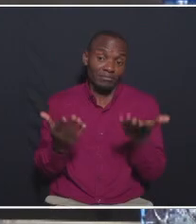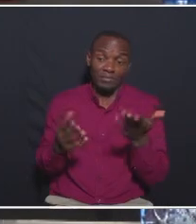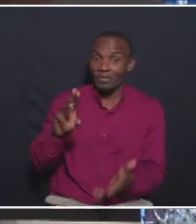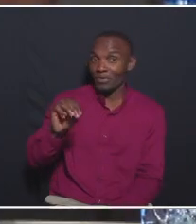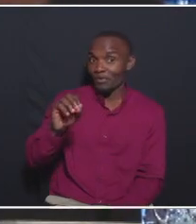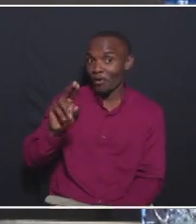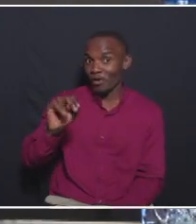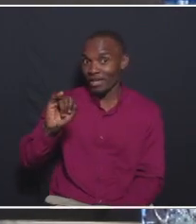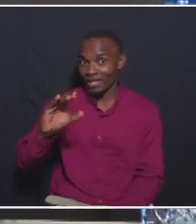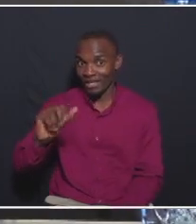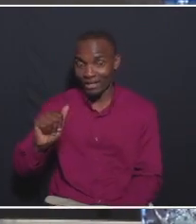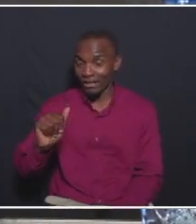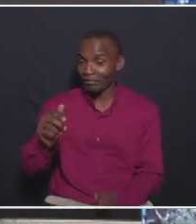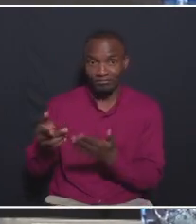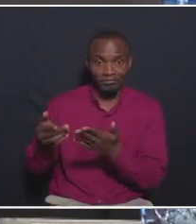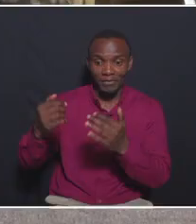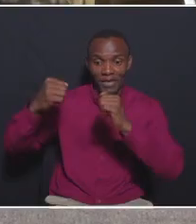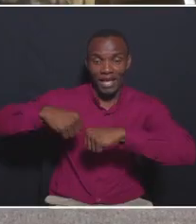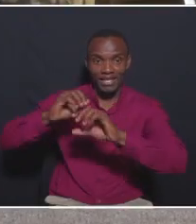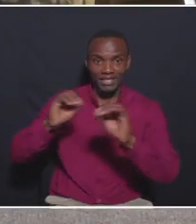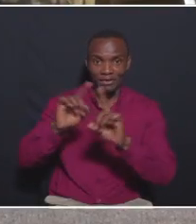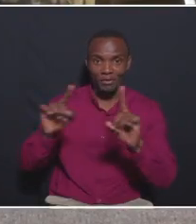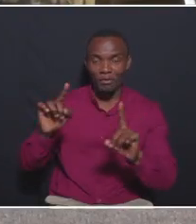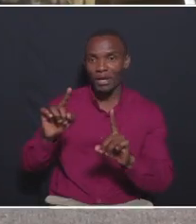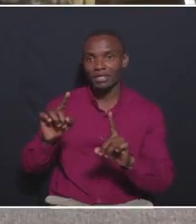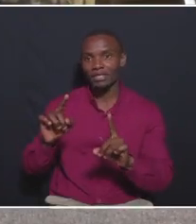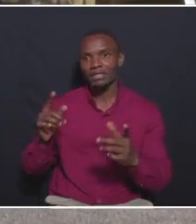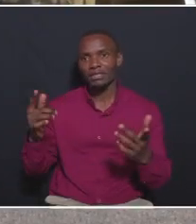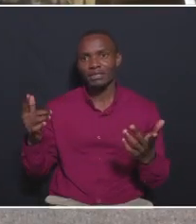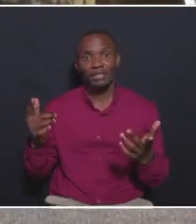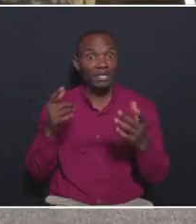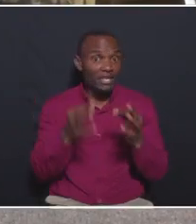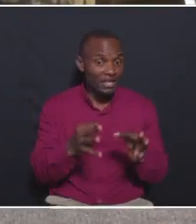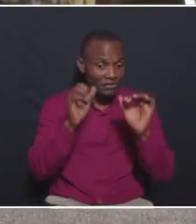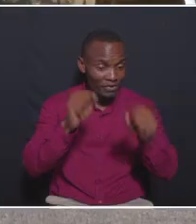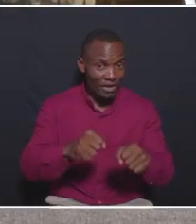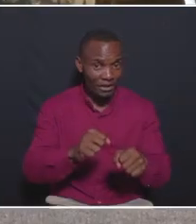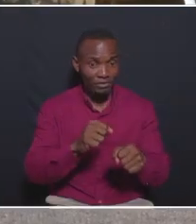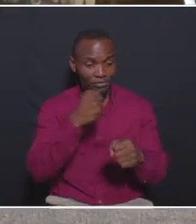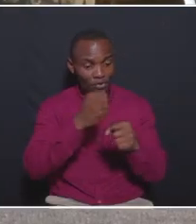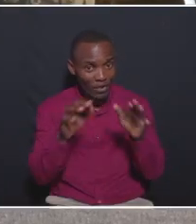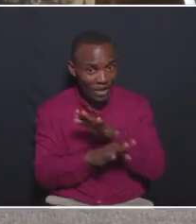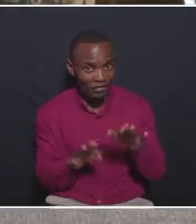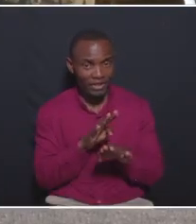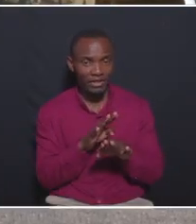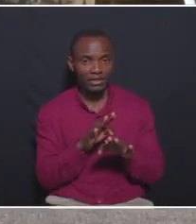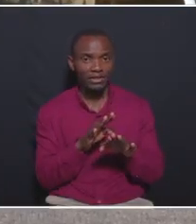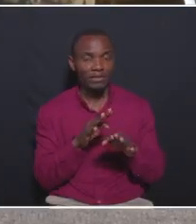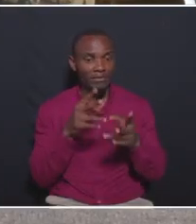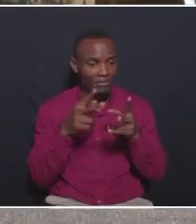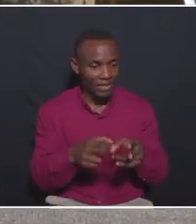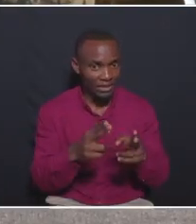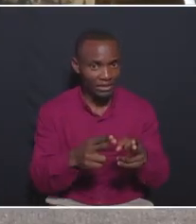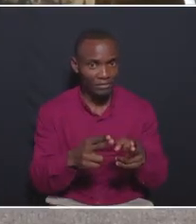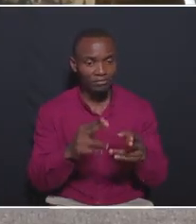since she works with teams of people. But there's no hard and fast rules. If you can edit, just edit. If you can color it, there are a lot